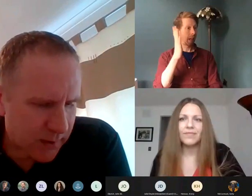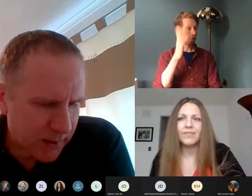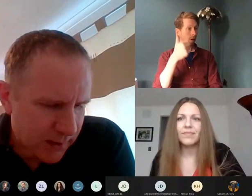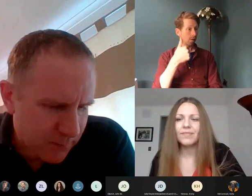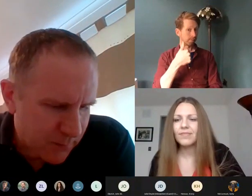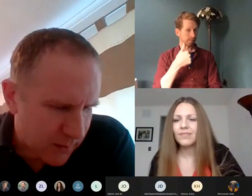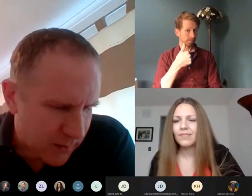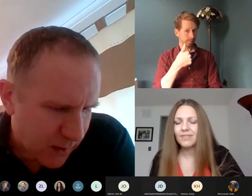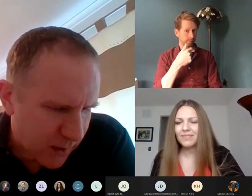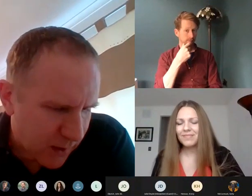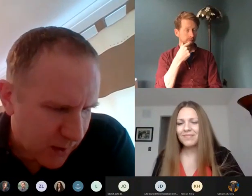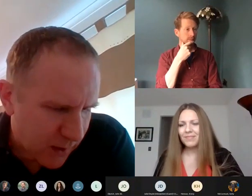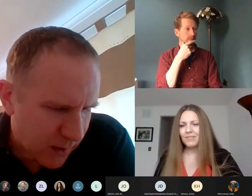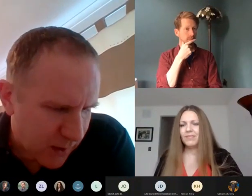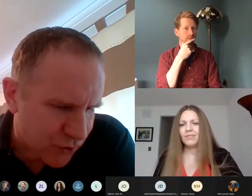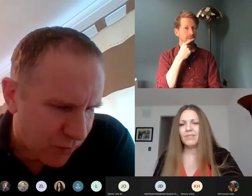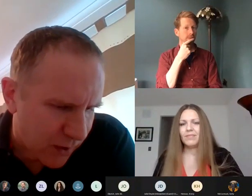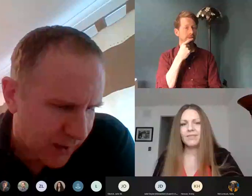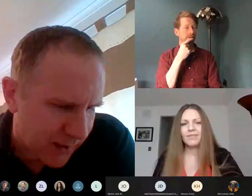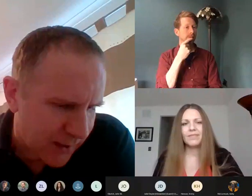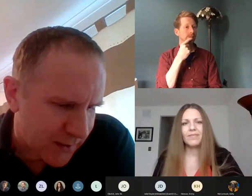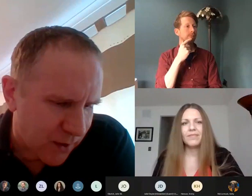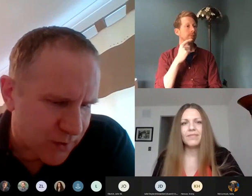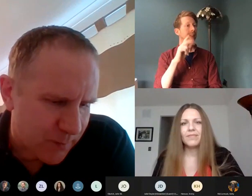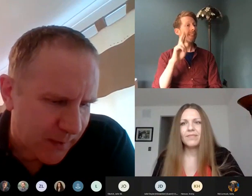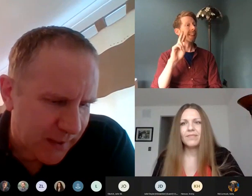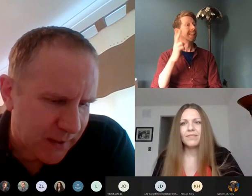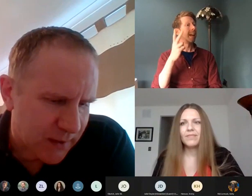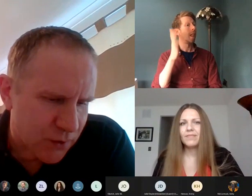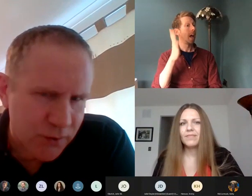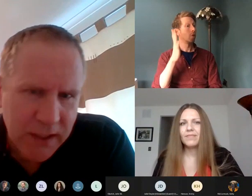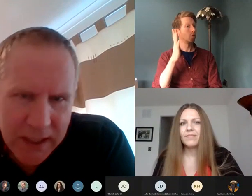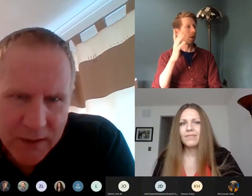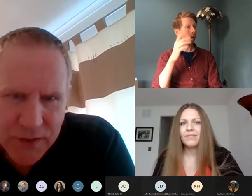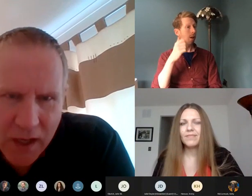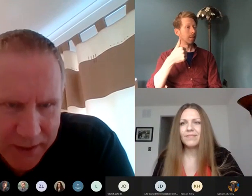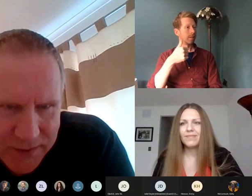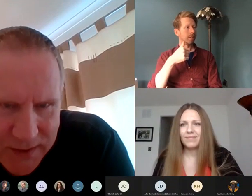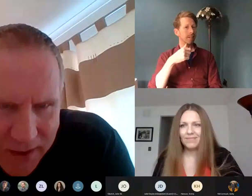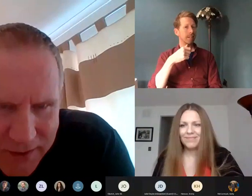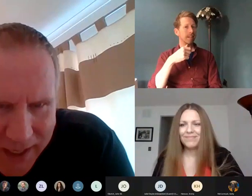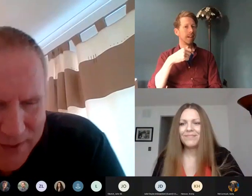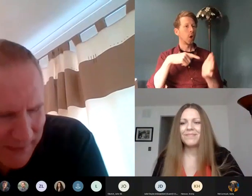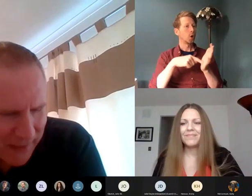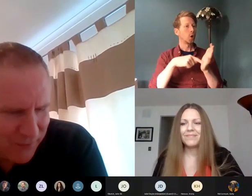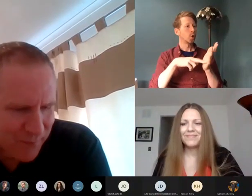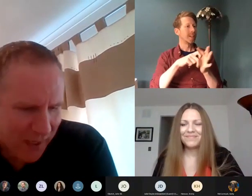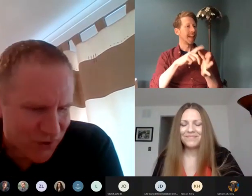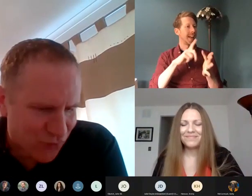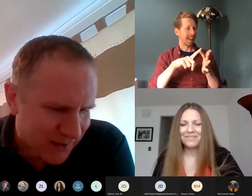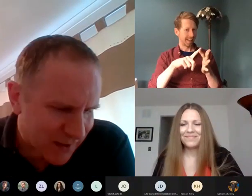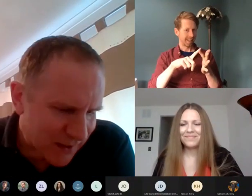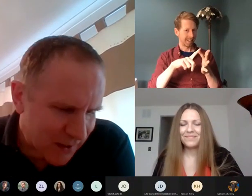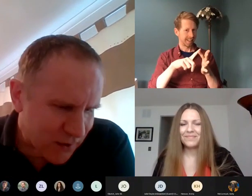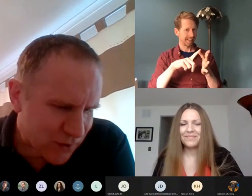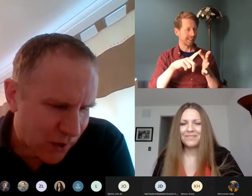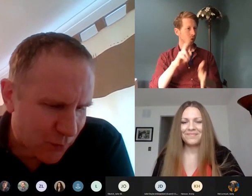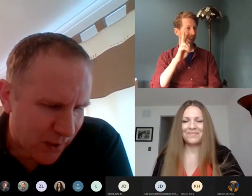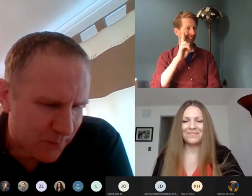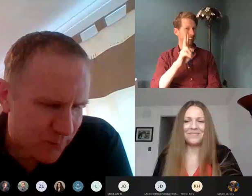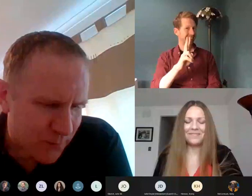now. Our second lecturer is going to be Tunde Huszar, and I can see her now in the middle of my